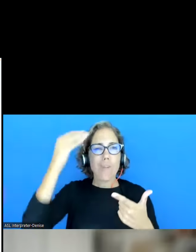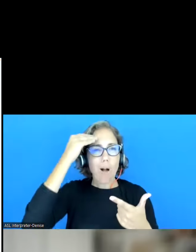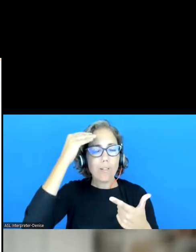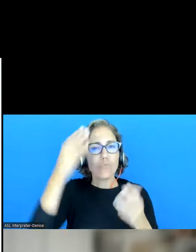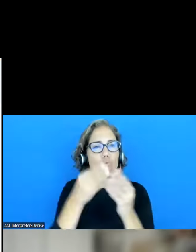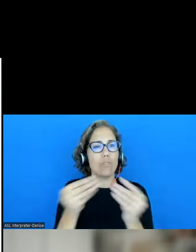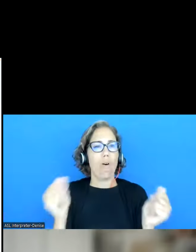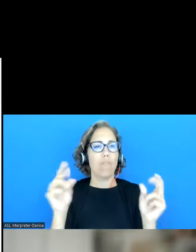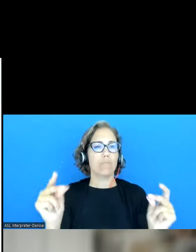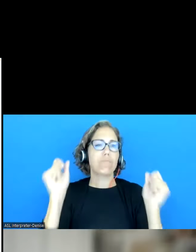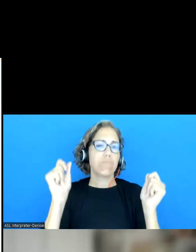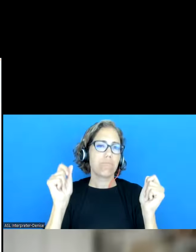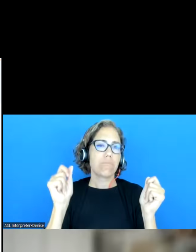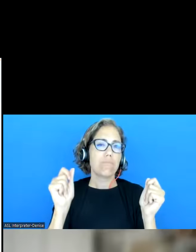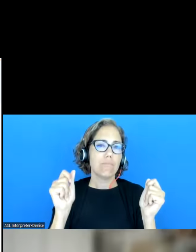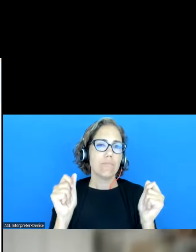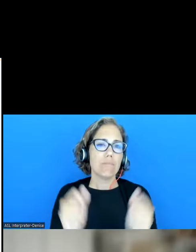manner.